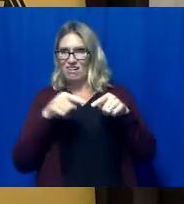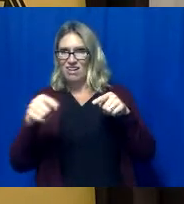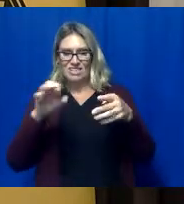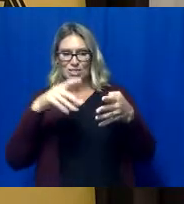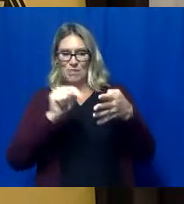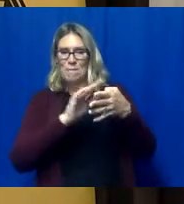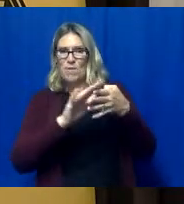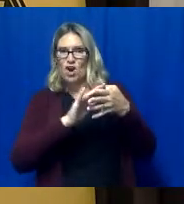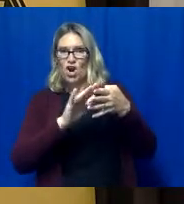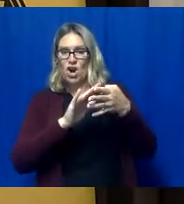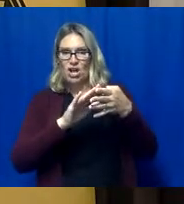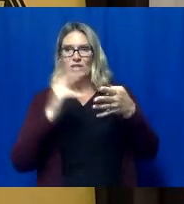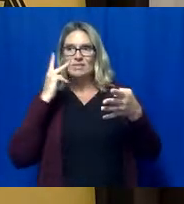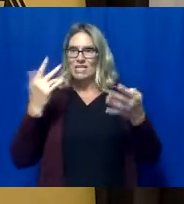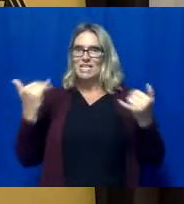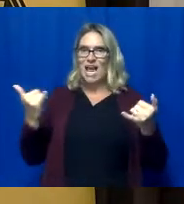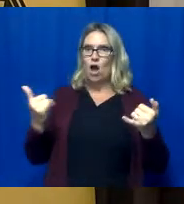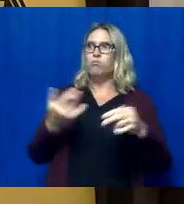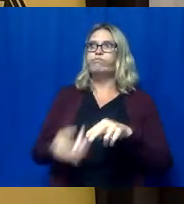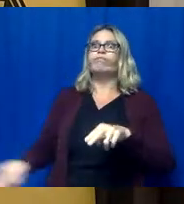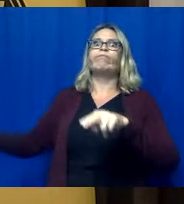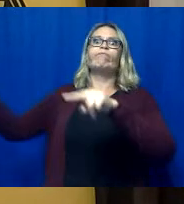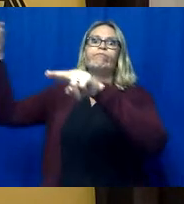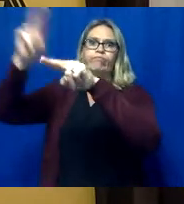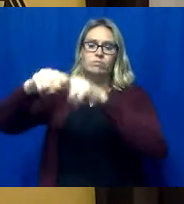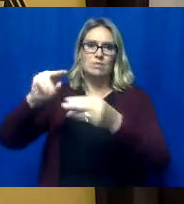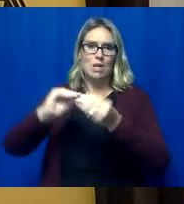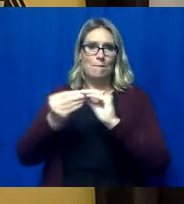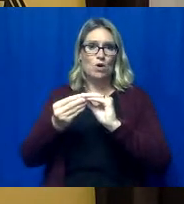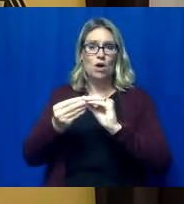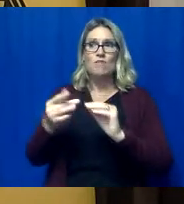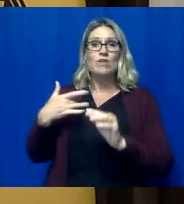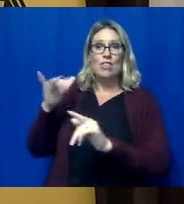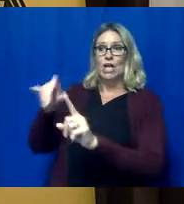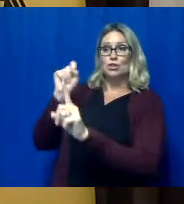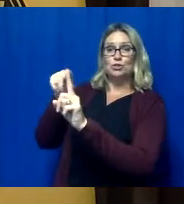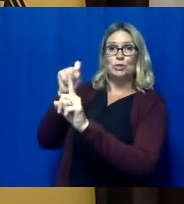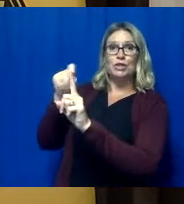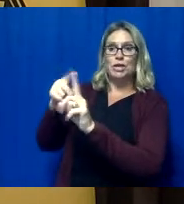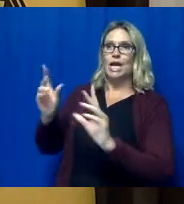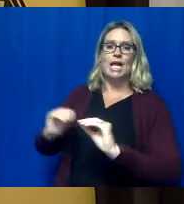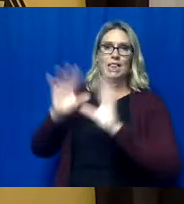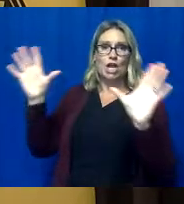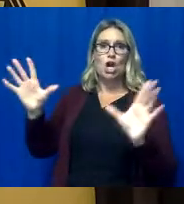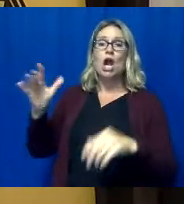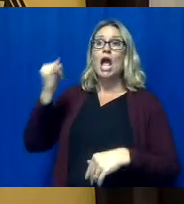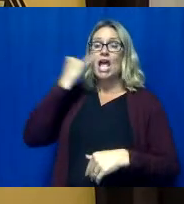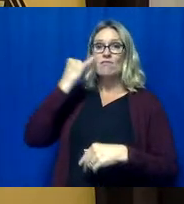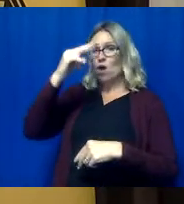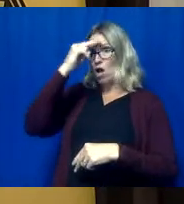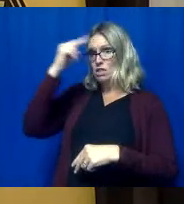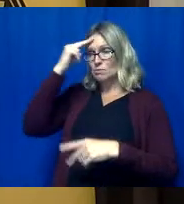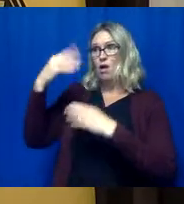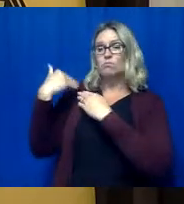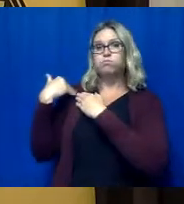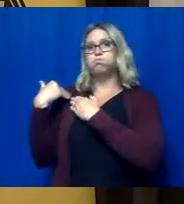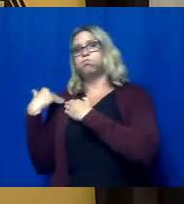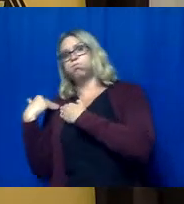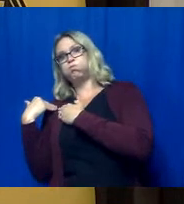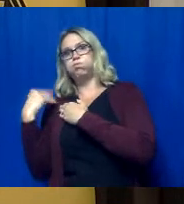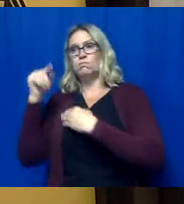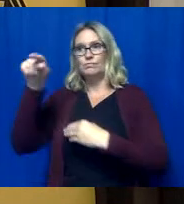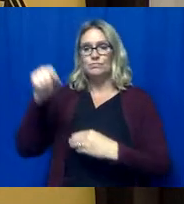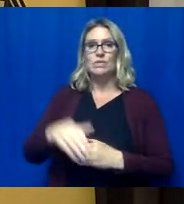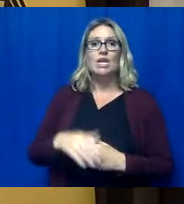now. But the triggers are clear, the triggers of hospitalization, and of